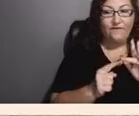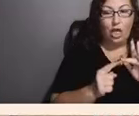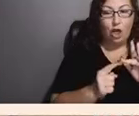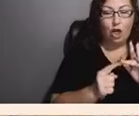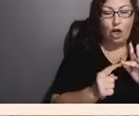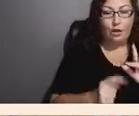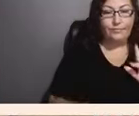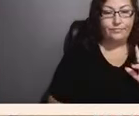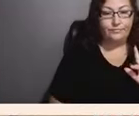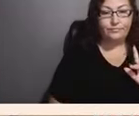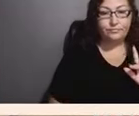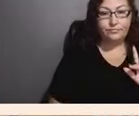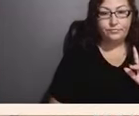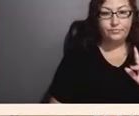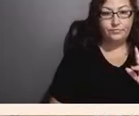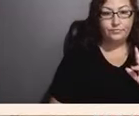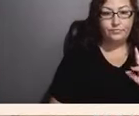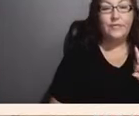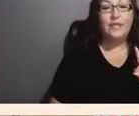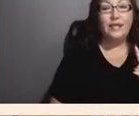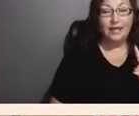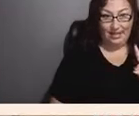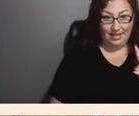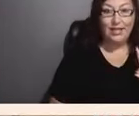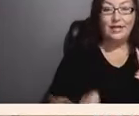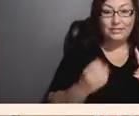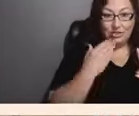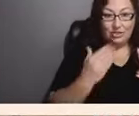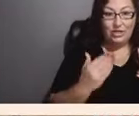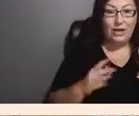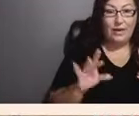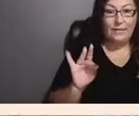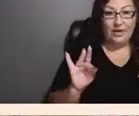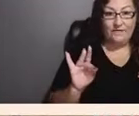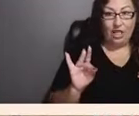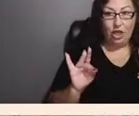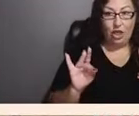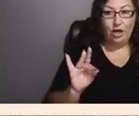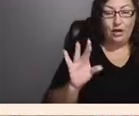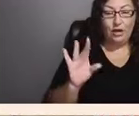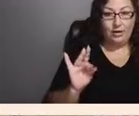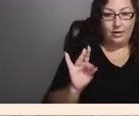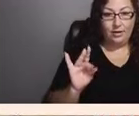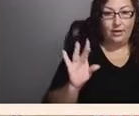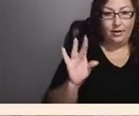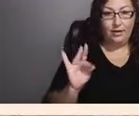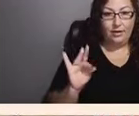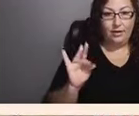Oh, yes, very good. Middle finger.